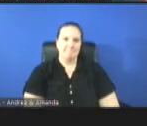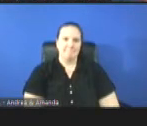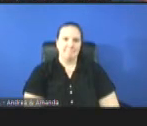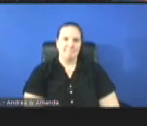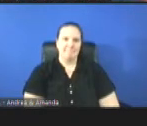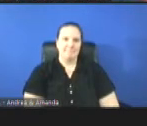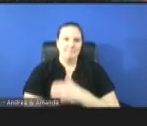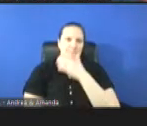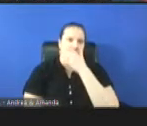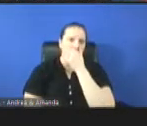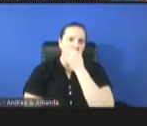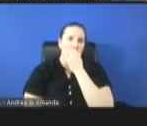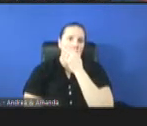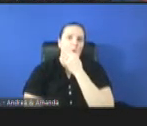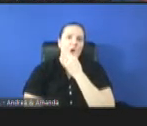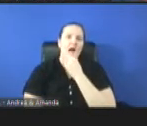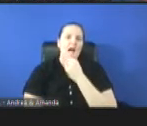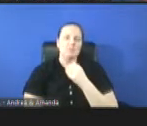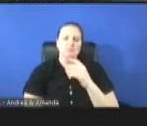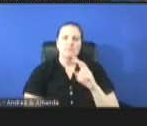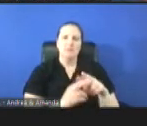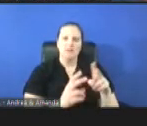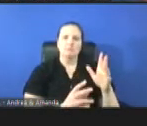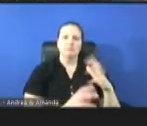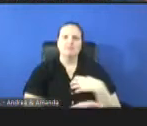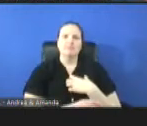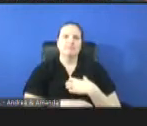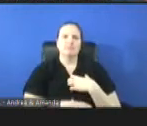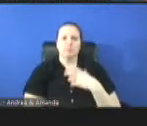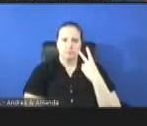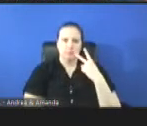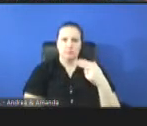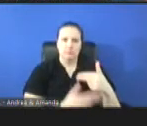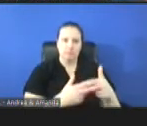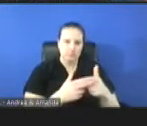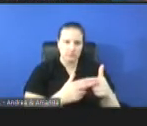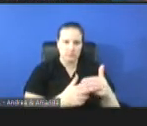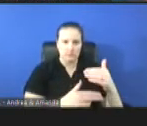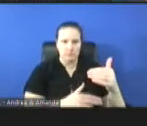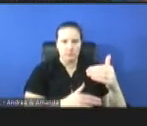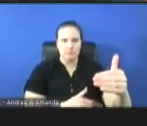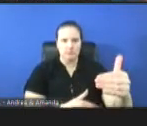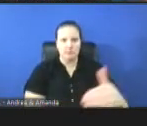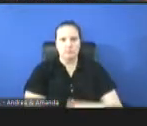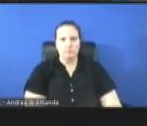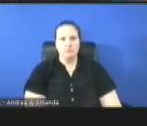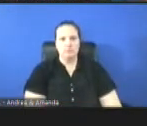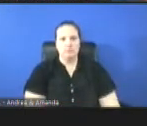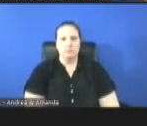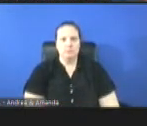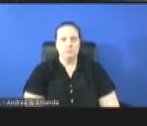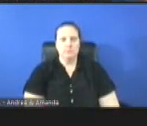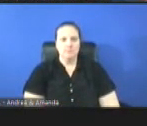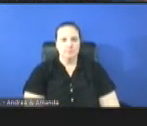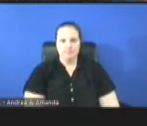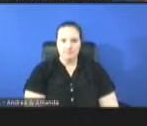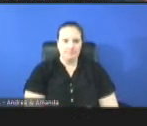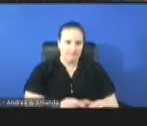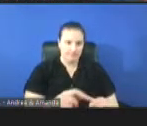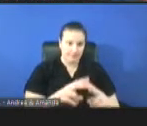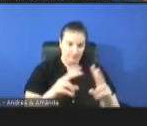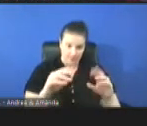You know, I was so disturbed. I went through all of those slides, and the part that just stuck out so clear for